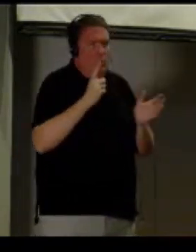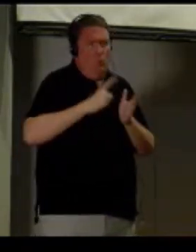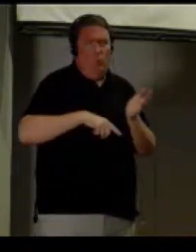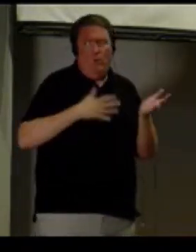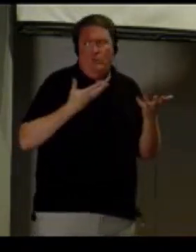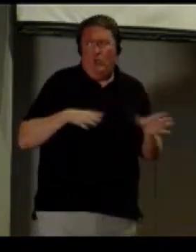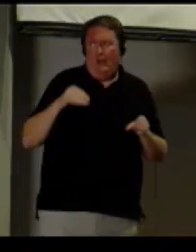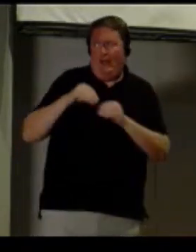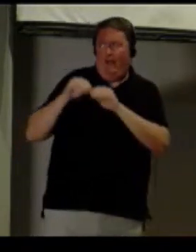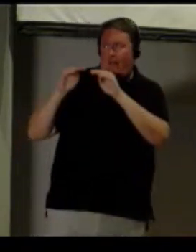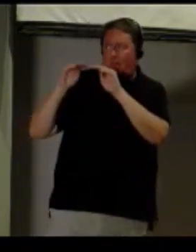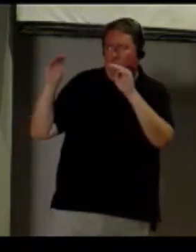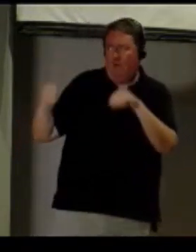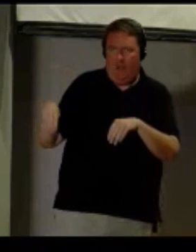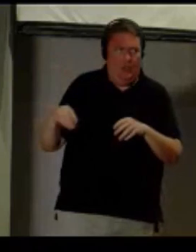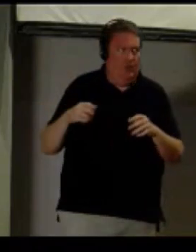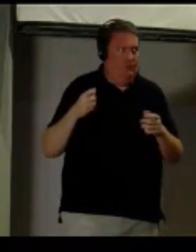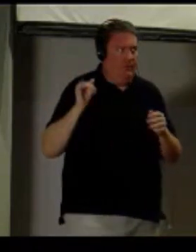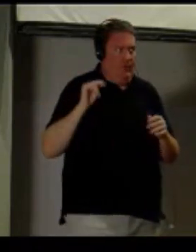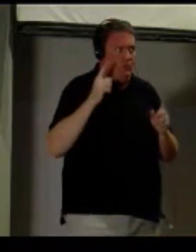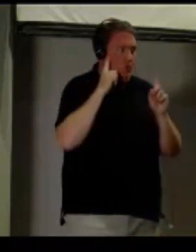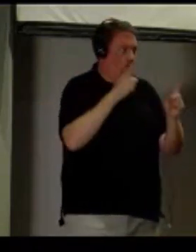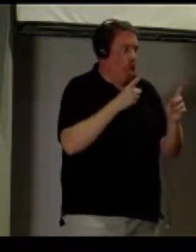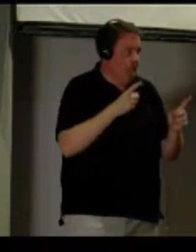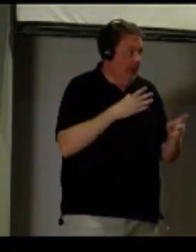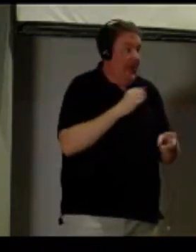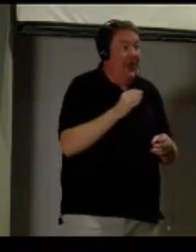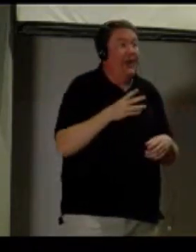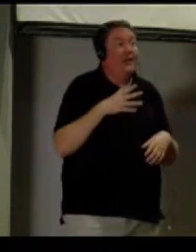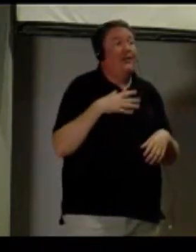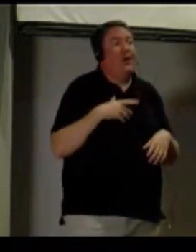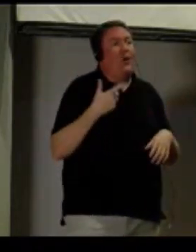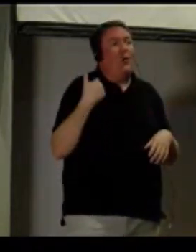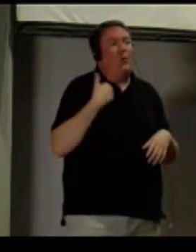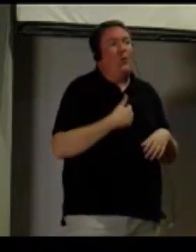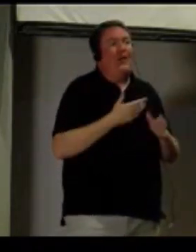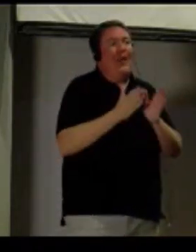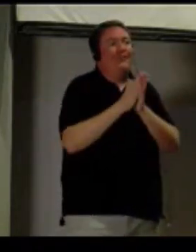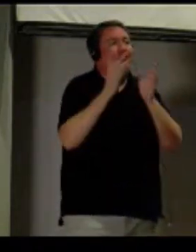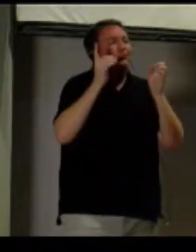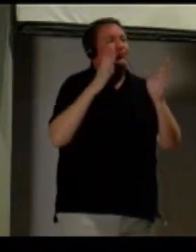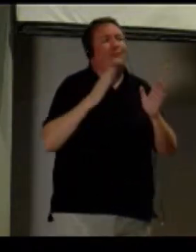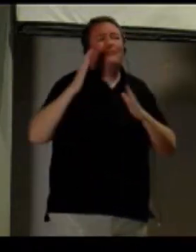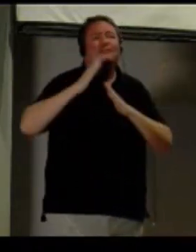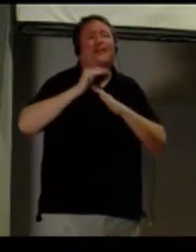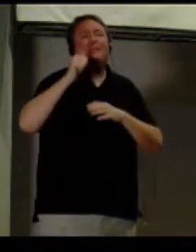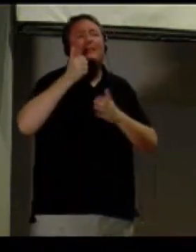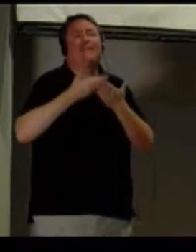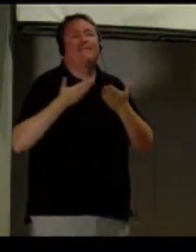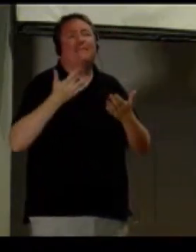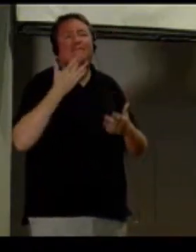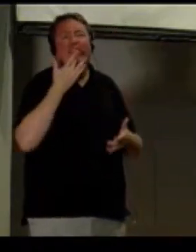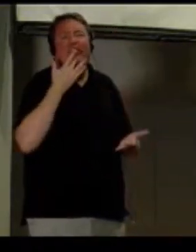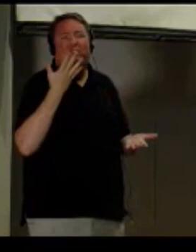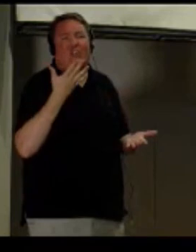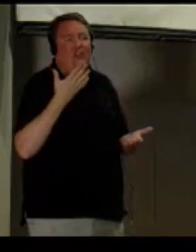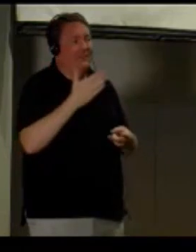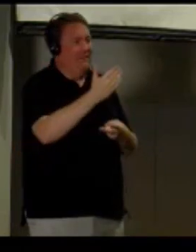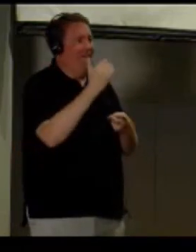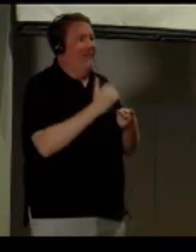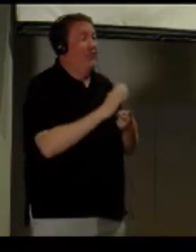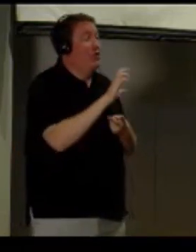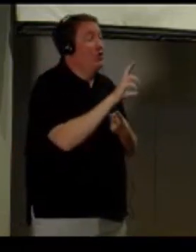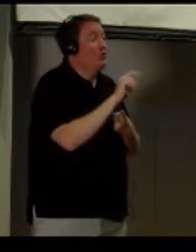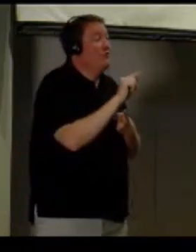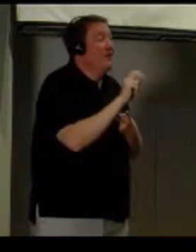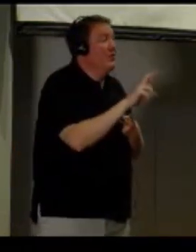as possible, along with the director's top 10 favorite things and the curator's top 10 favorite things